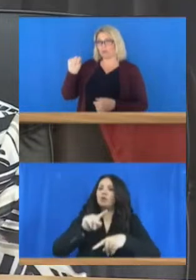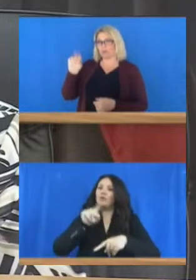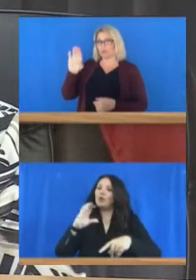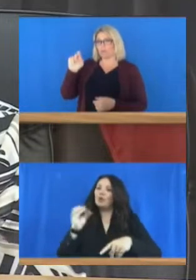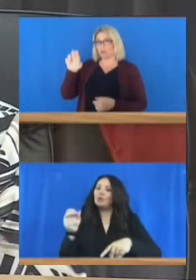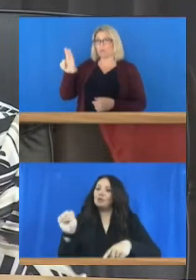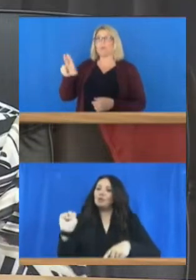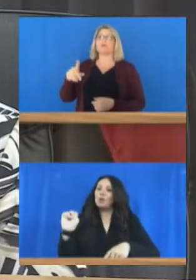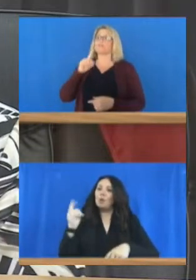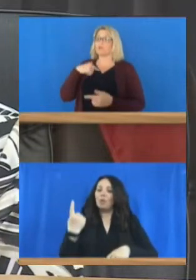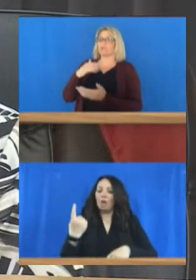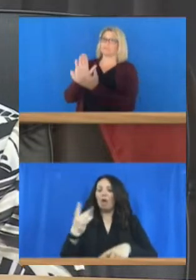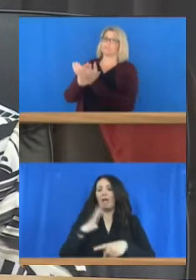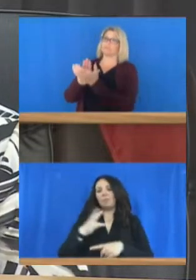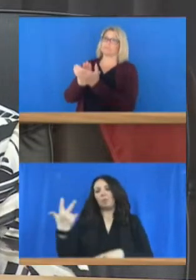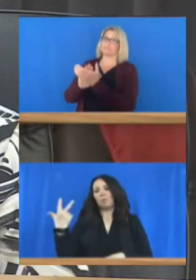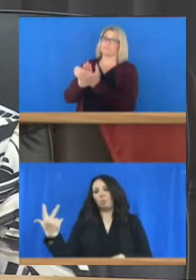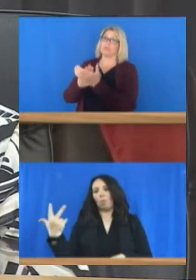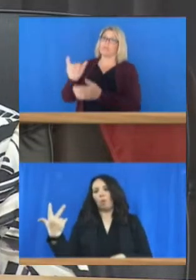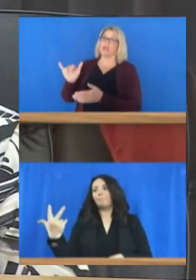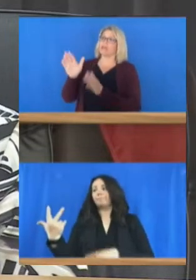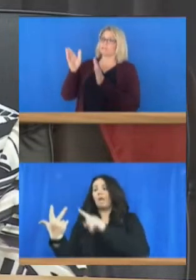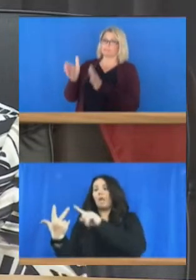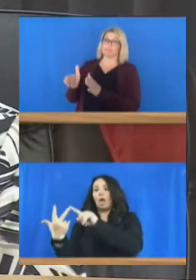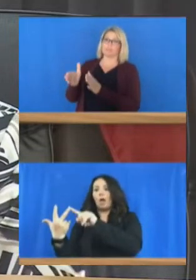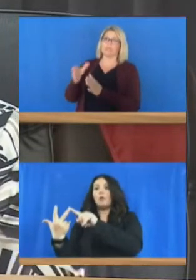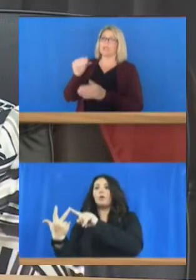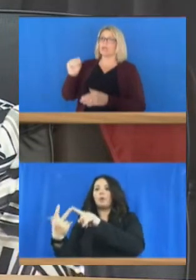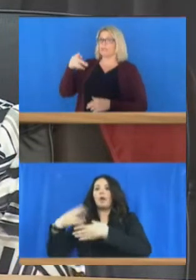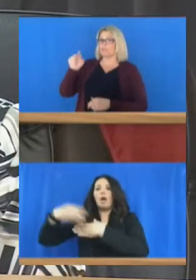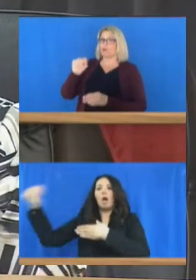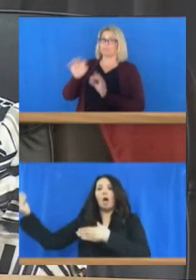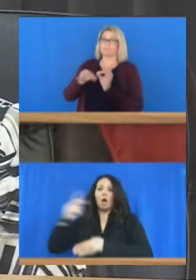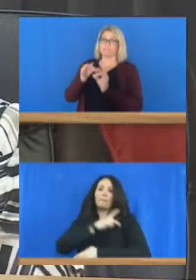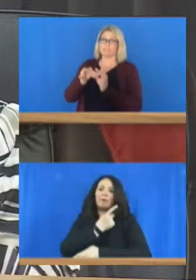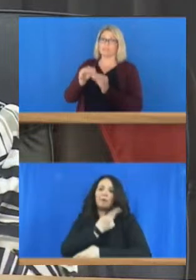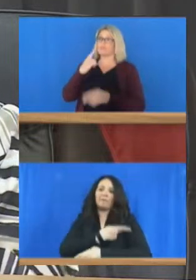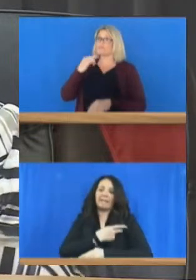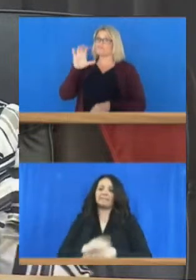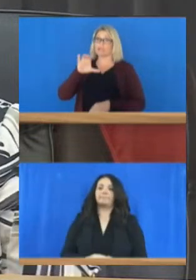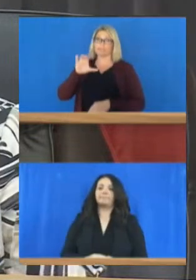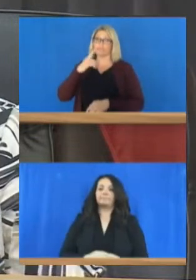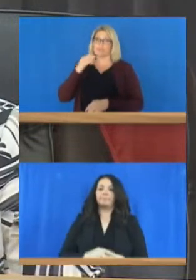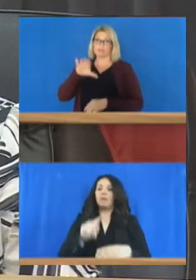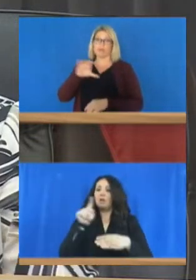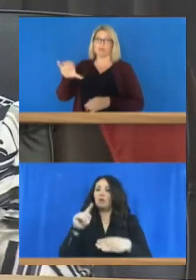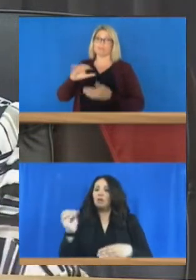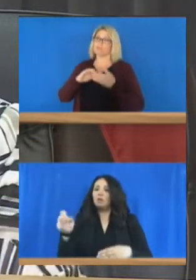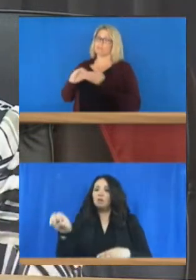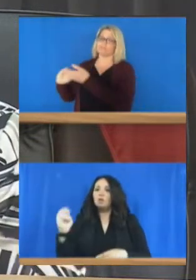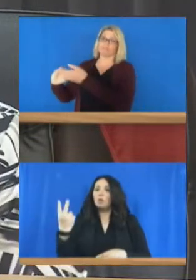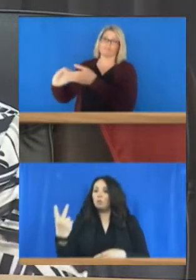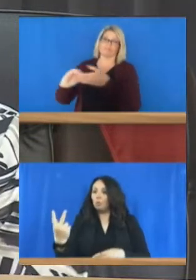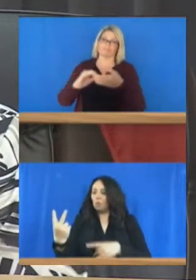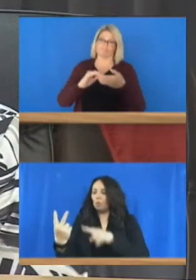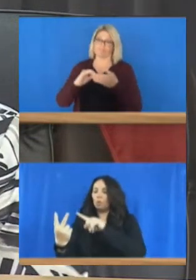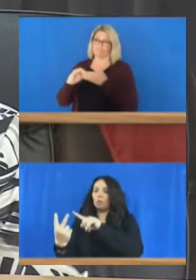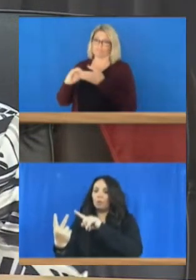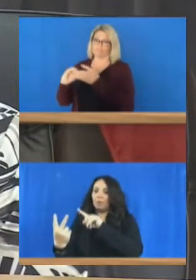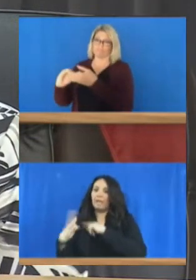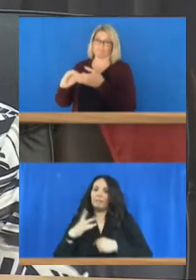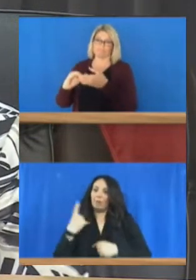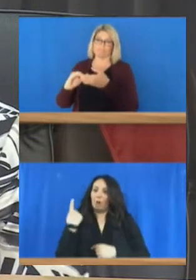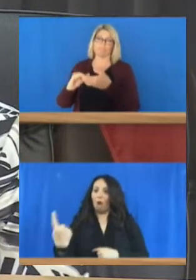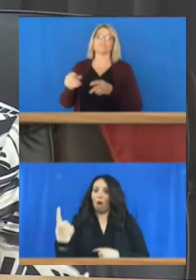new cases in Zone 6, which is Bathurst and the Acadian Peninsula, and all of these cases are outside of New Brunswick. New Brunswickers who have